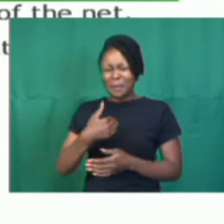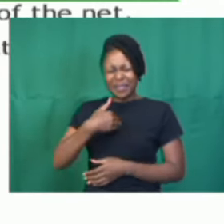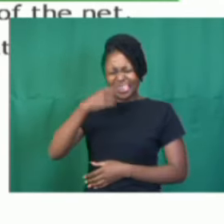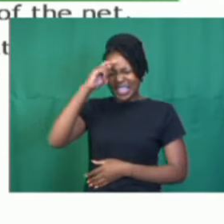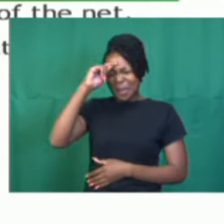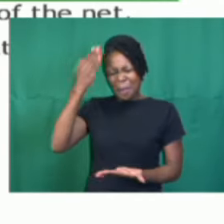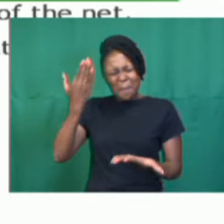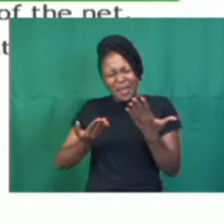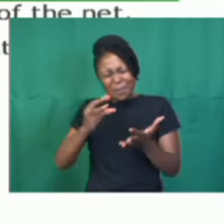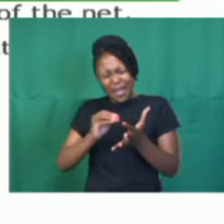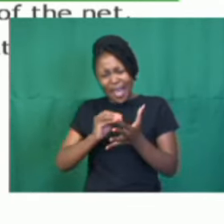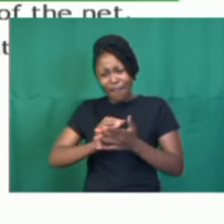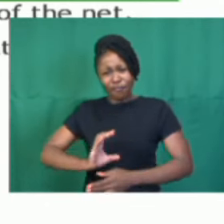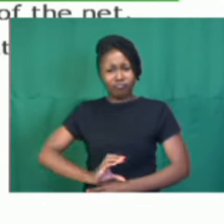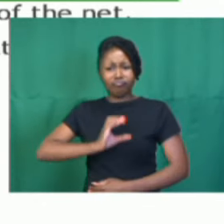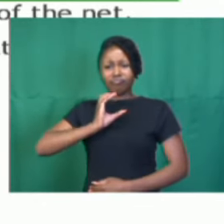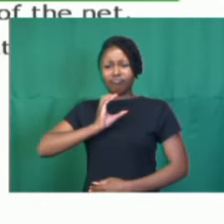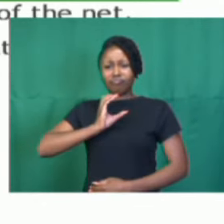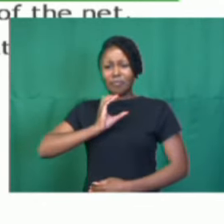confidence, because the writer here